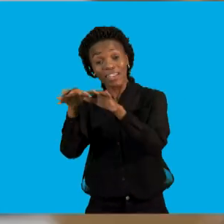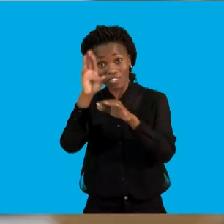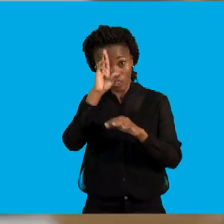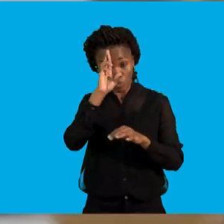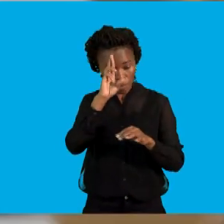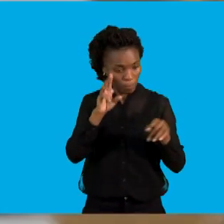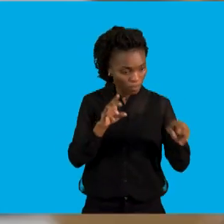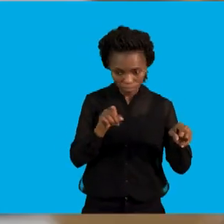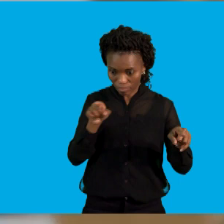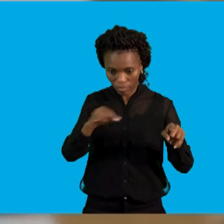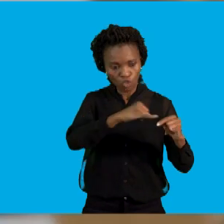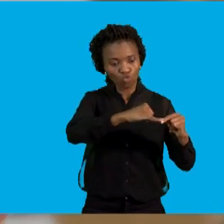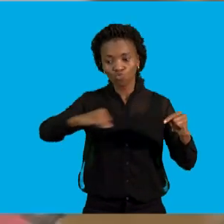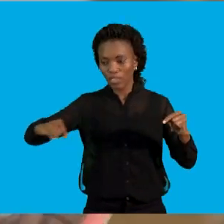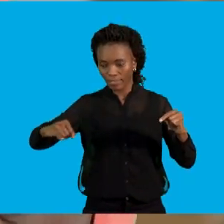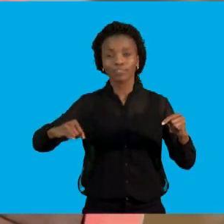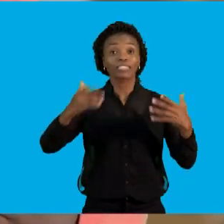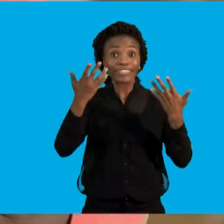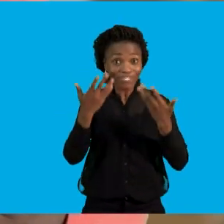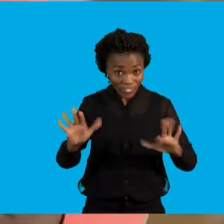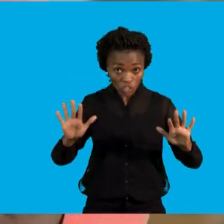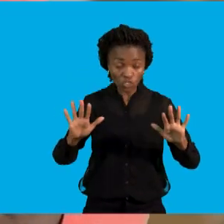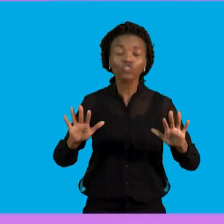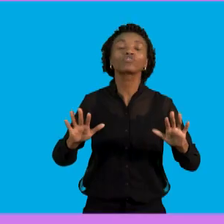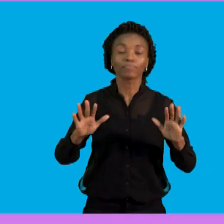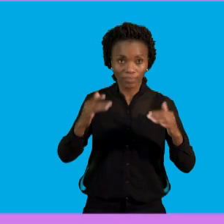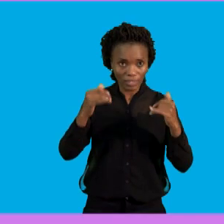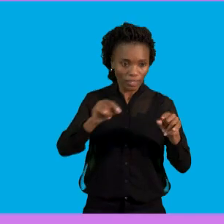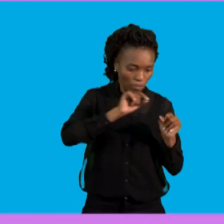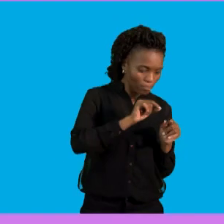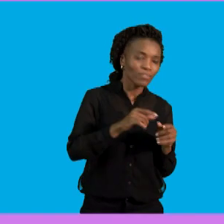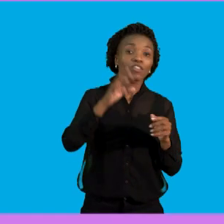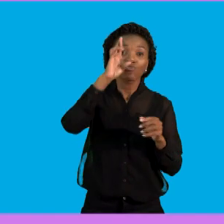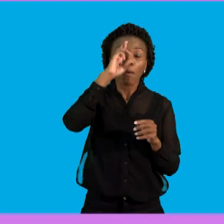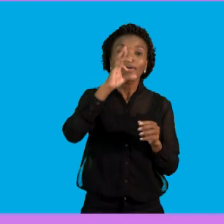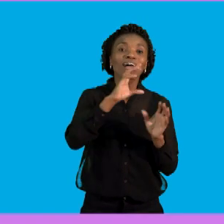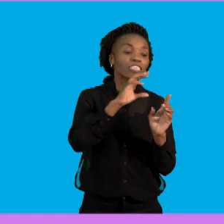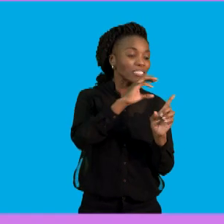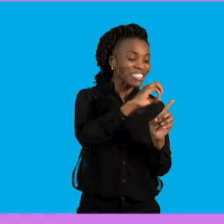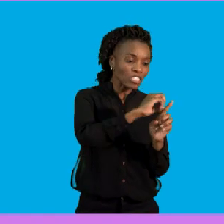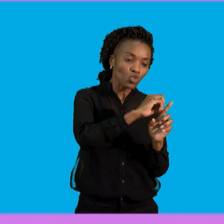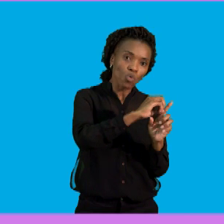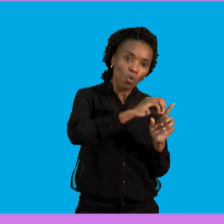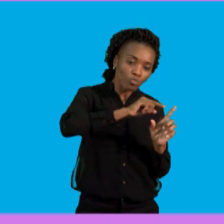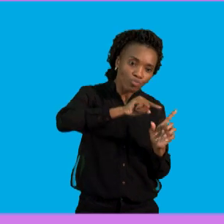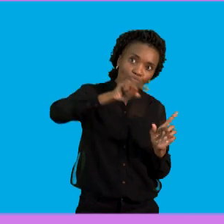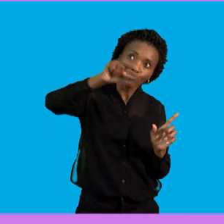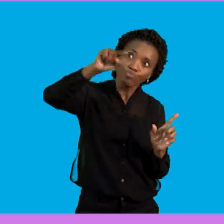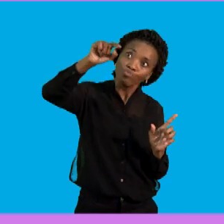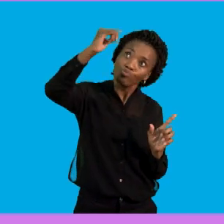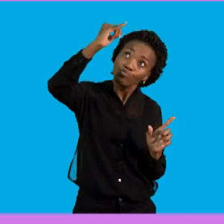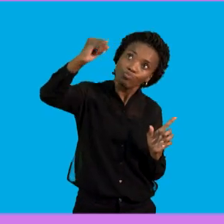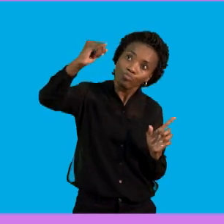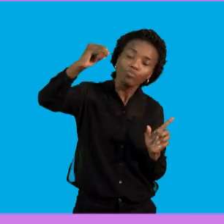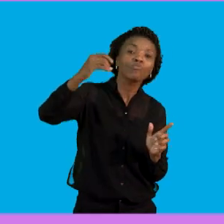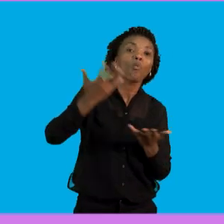line, straight line measured between two places. Then after drawing a line, you place your ruler at zero up to the